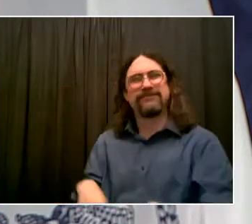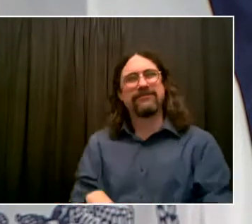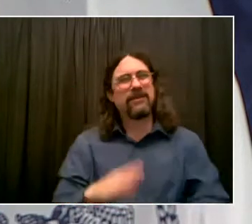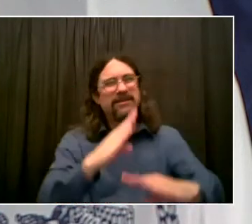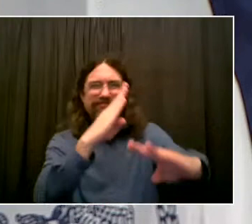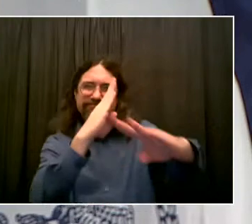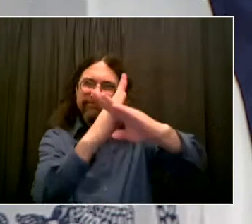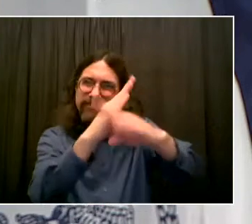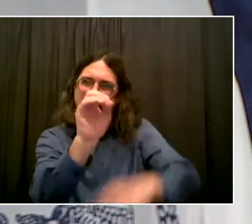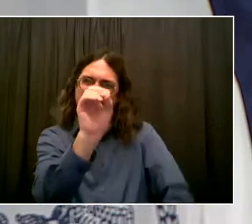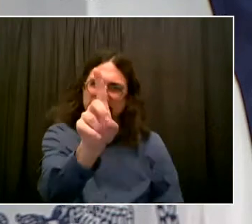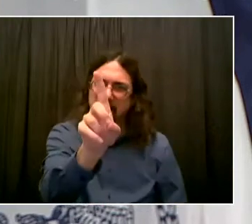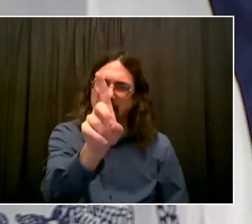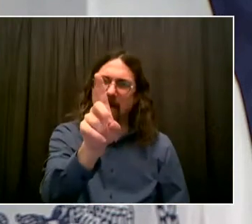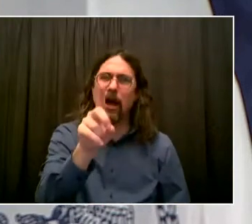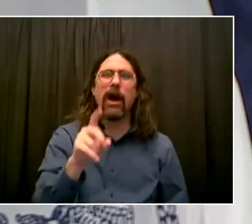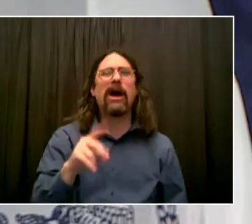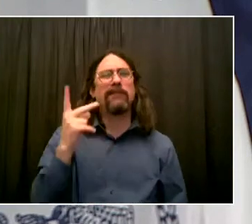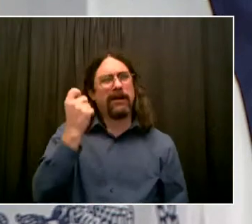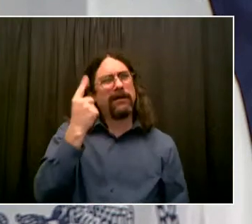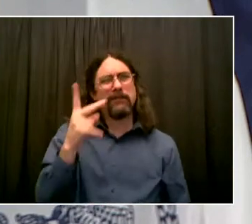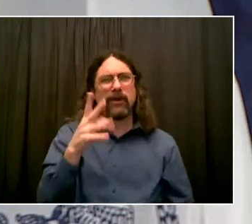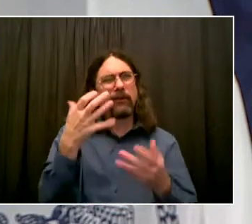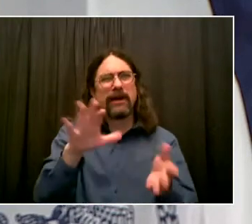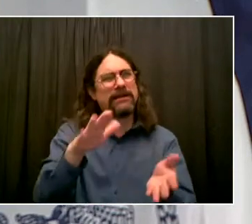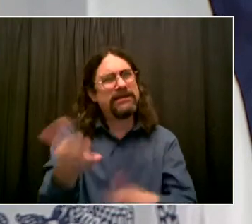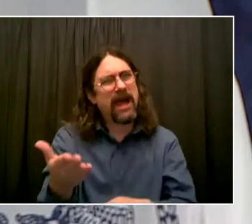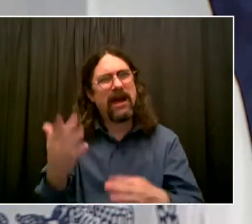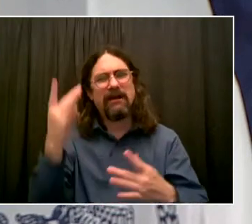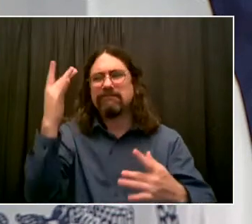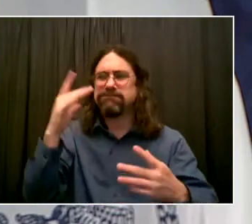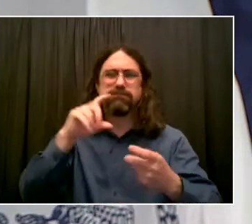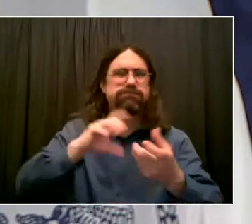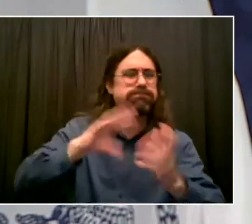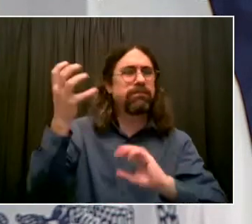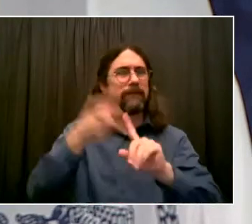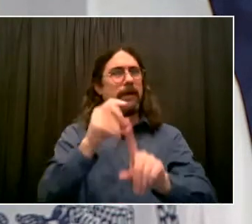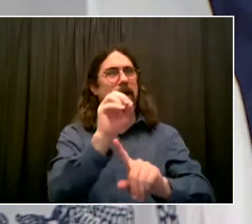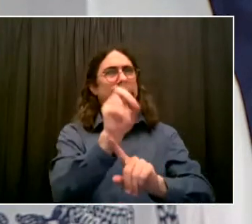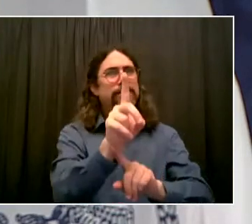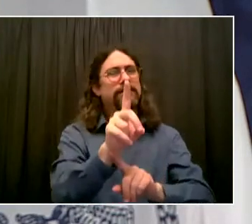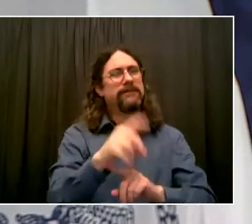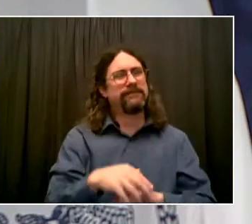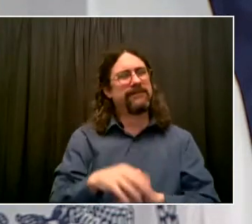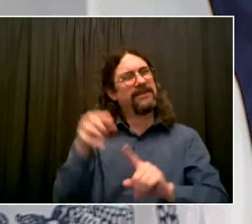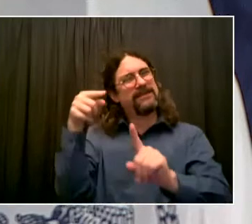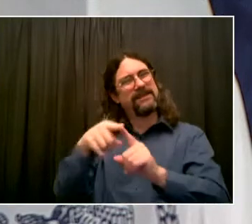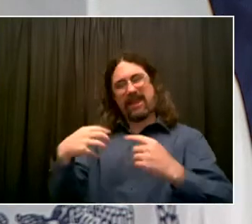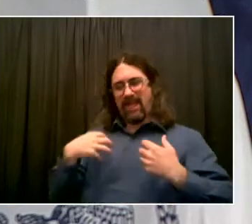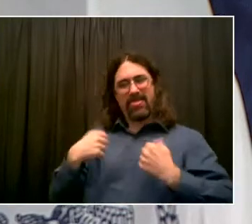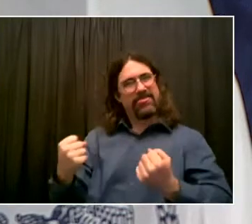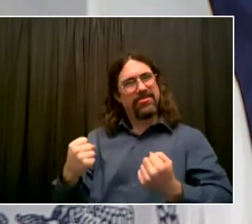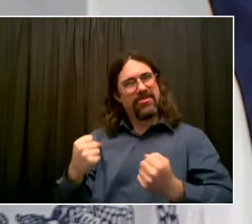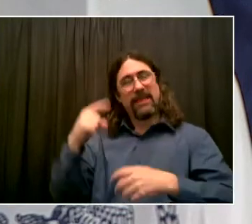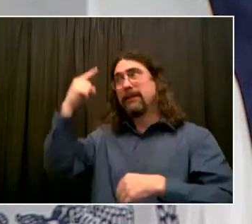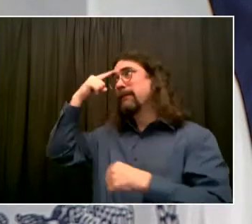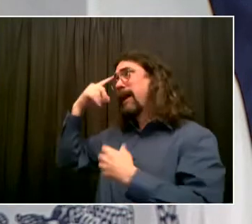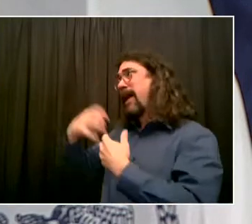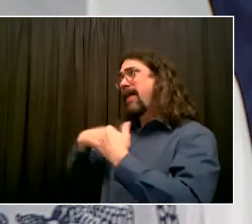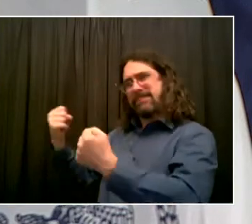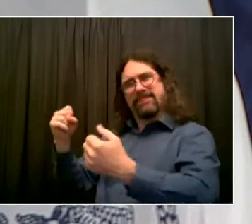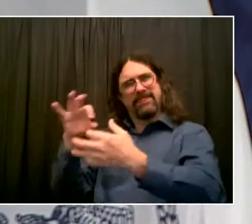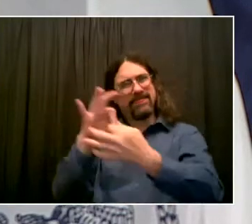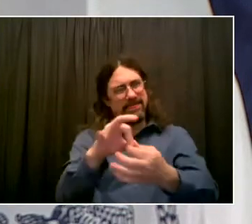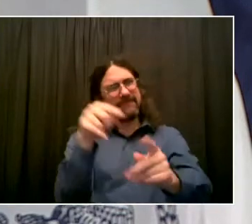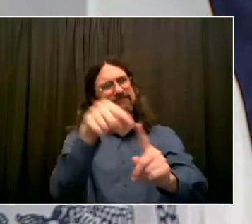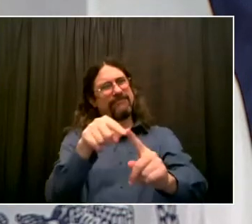health professionals. So I believe in overdose prevention centers. To your question about the state, we have never gotten an answer from the state of New